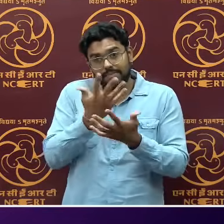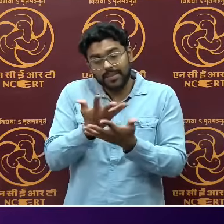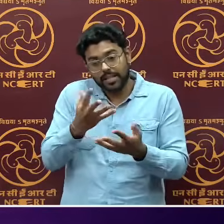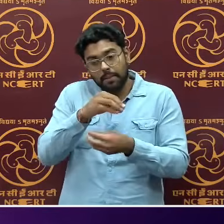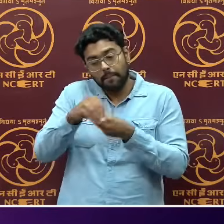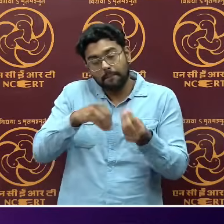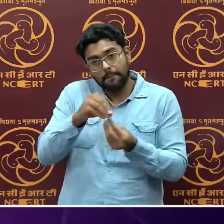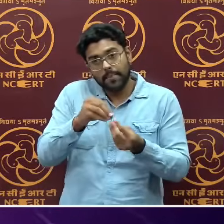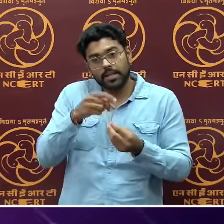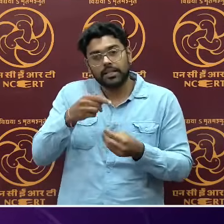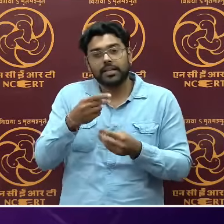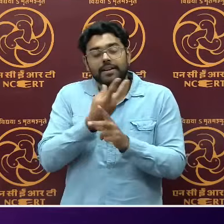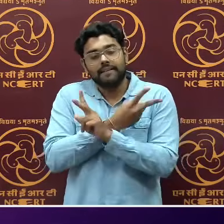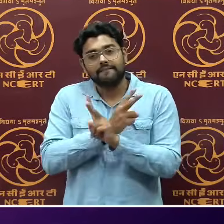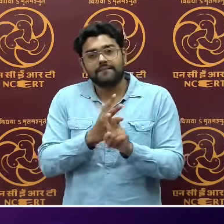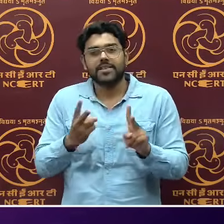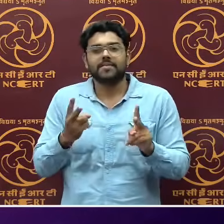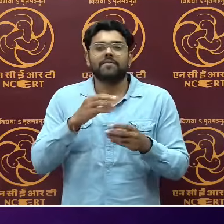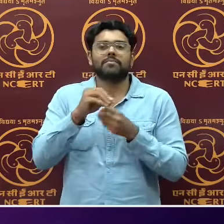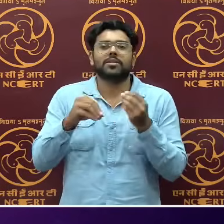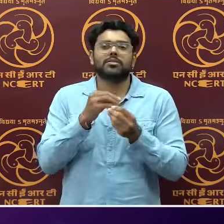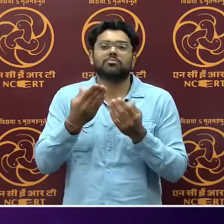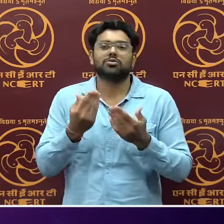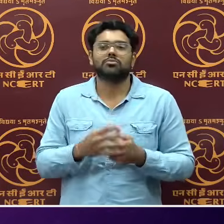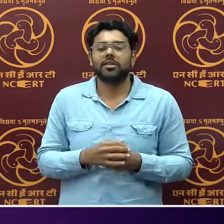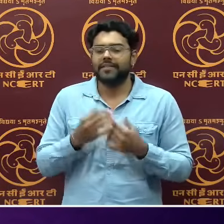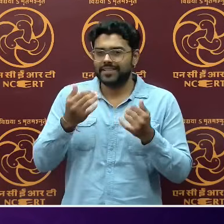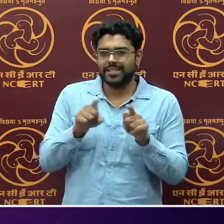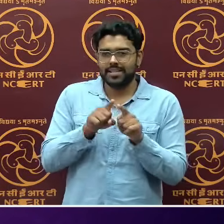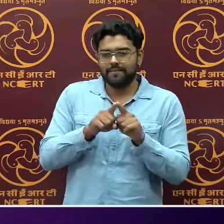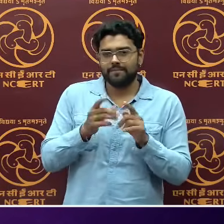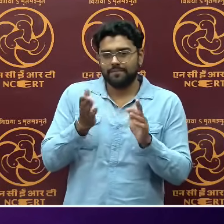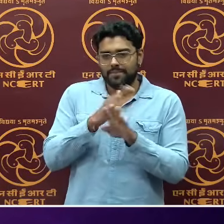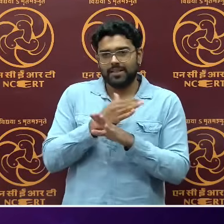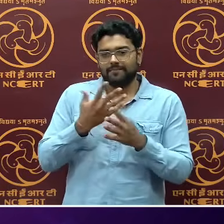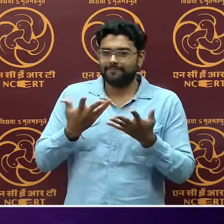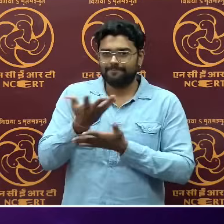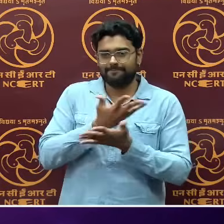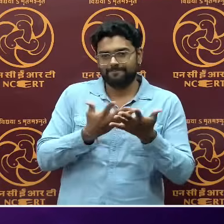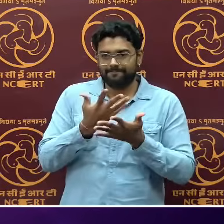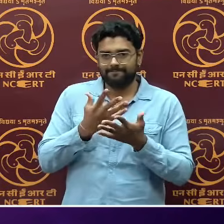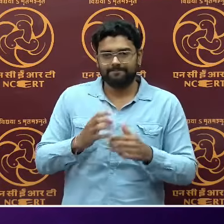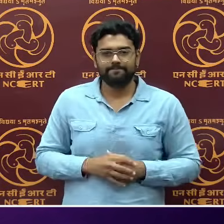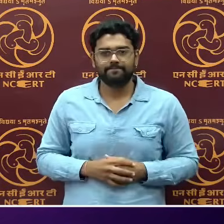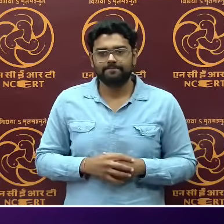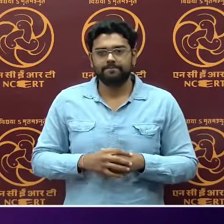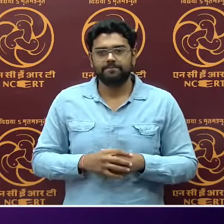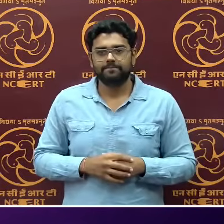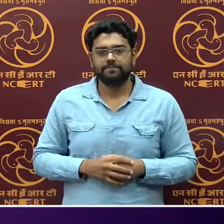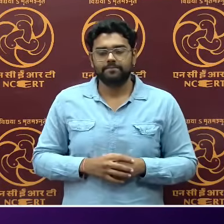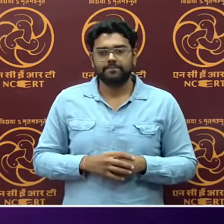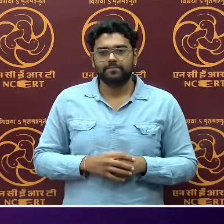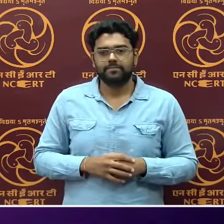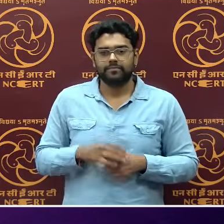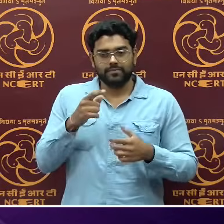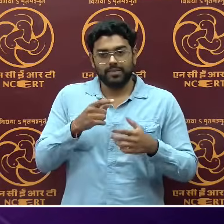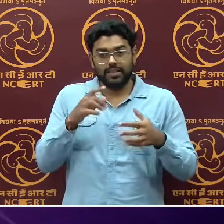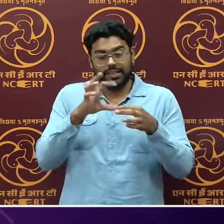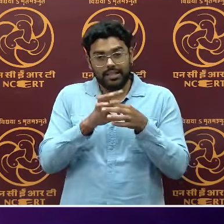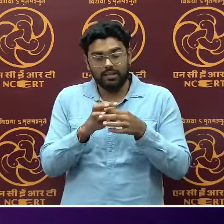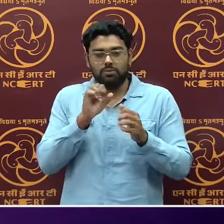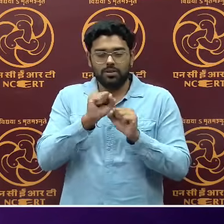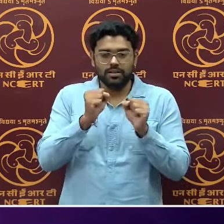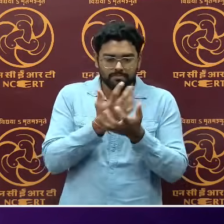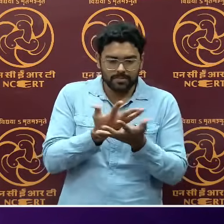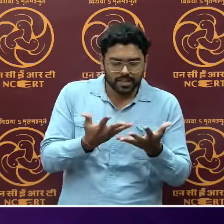form different types of mixtures that we have just studied, right? That based on their